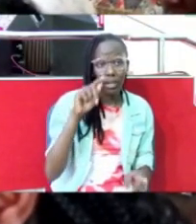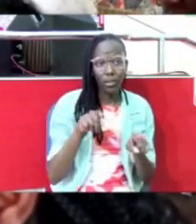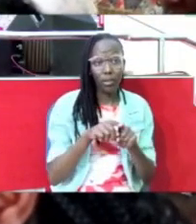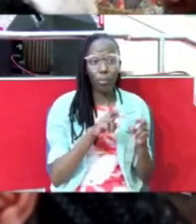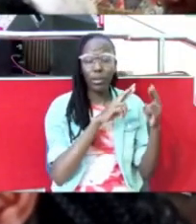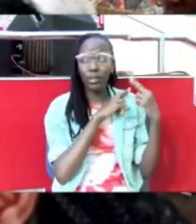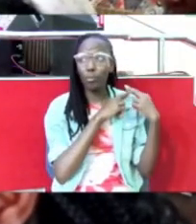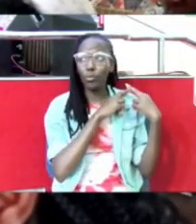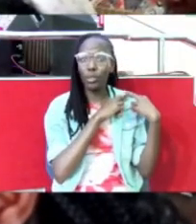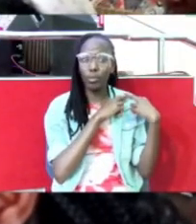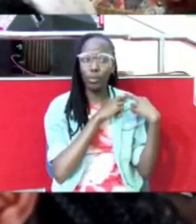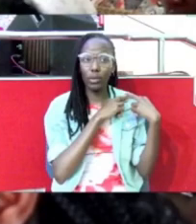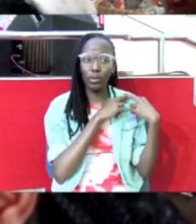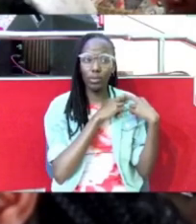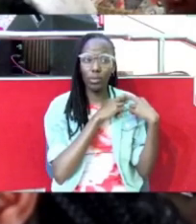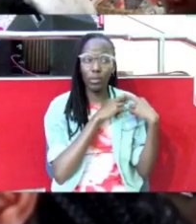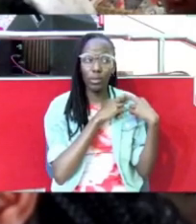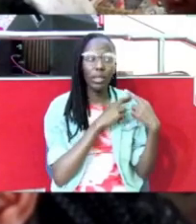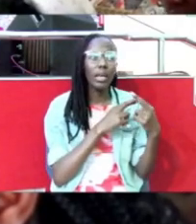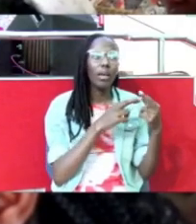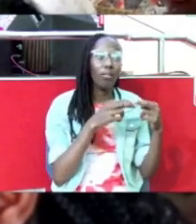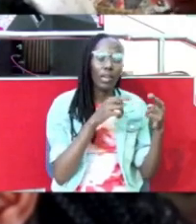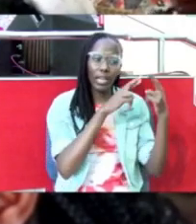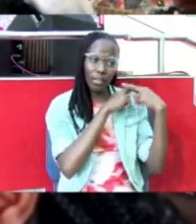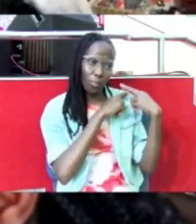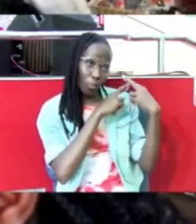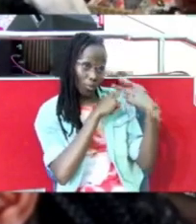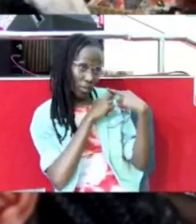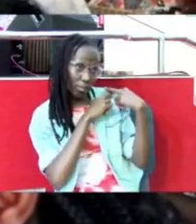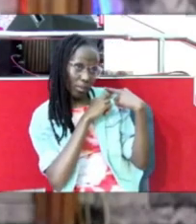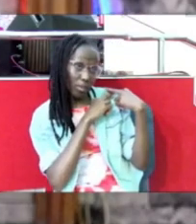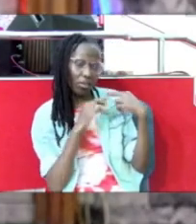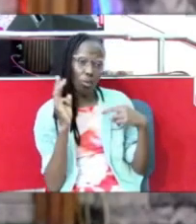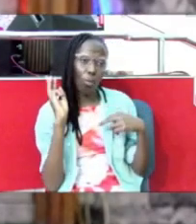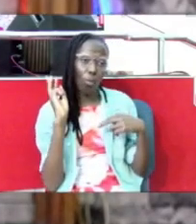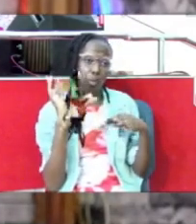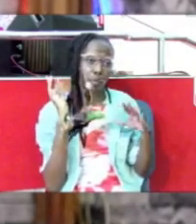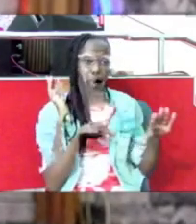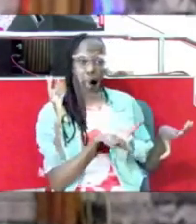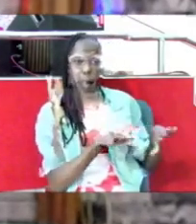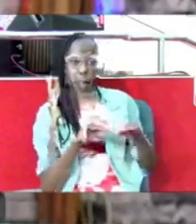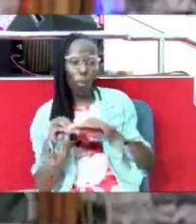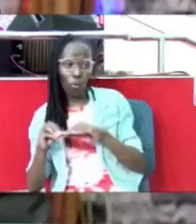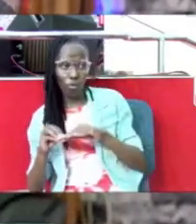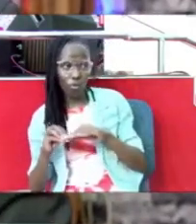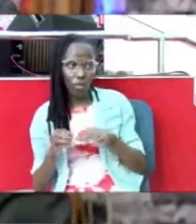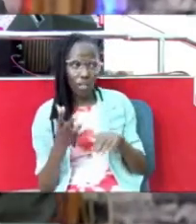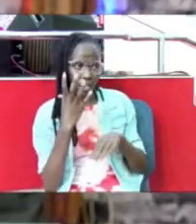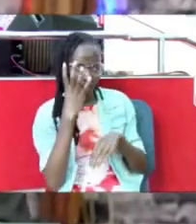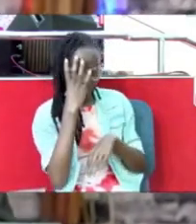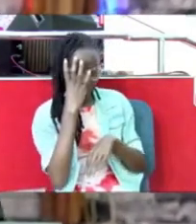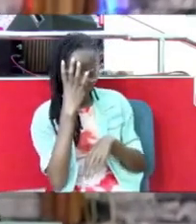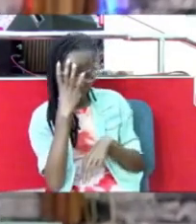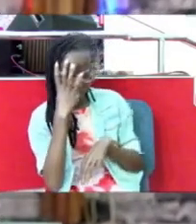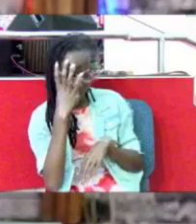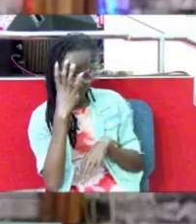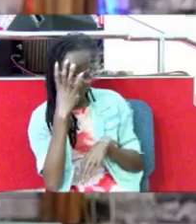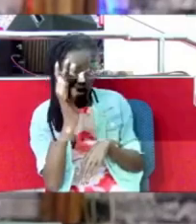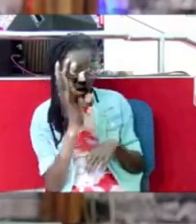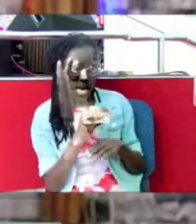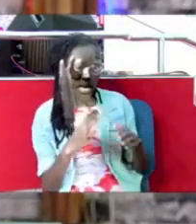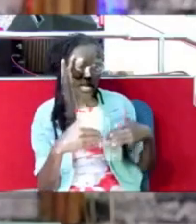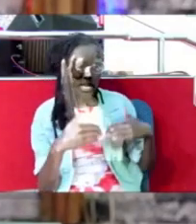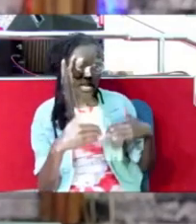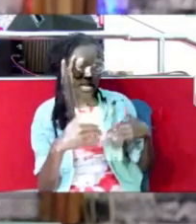The cause was to remove disgrace from Israel. Lile jukumu lilikuwa kutoa udhalalisho kwa wana wa Israeli. And to bring an end